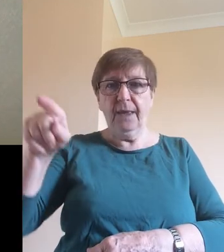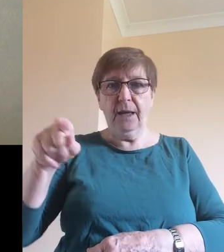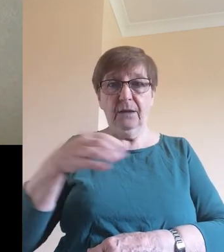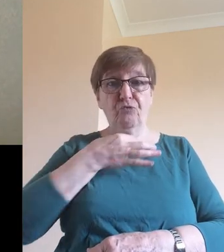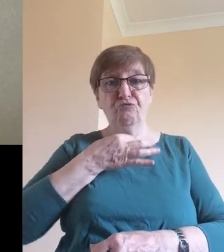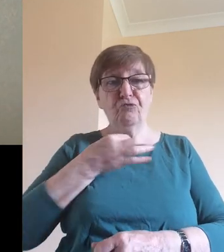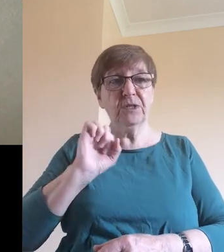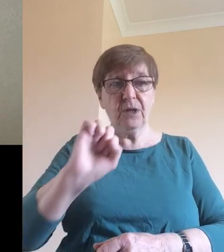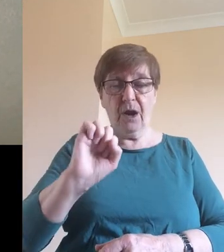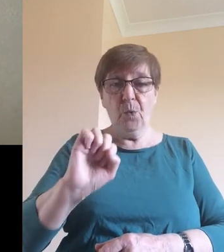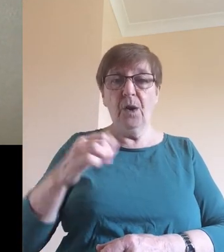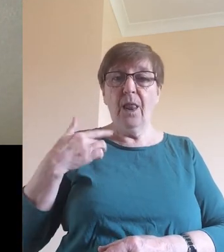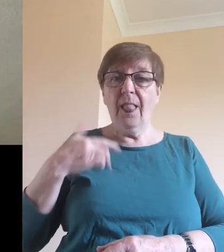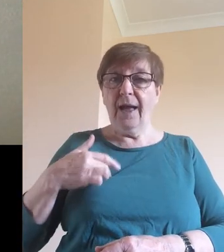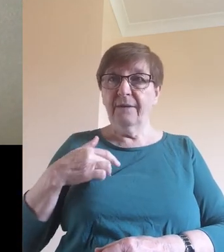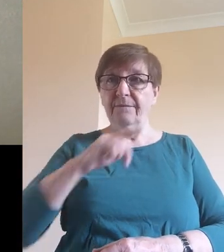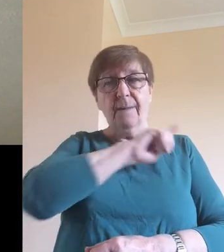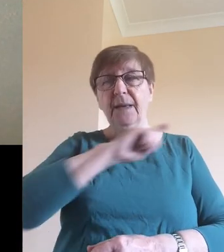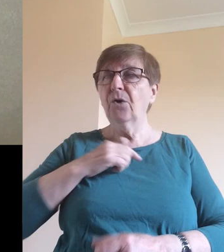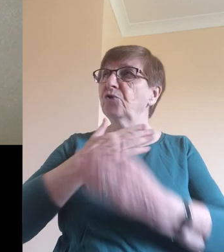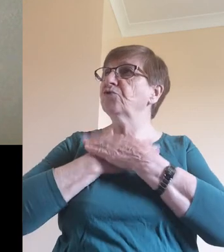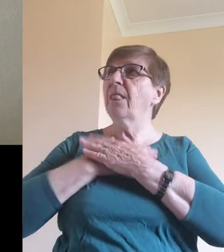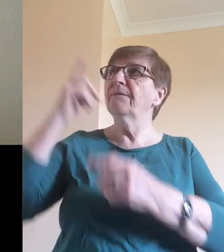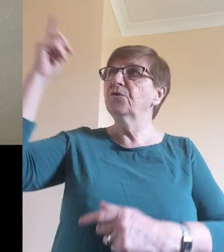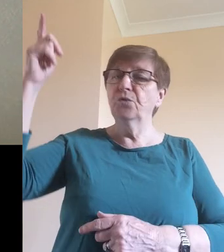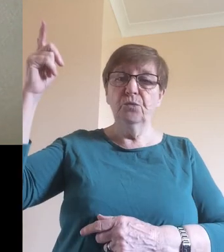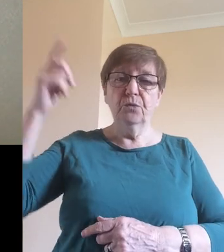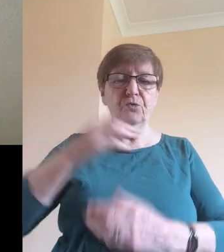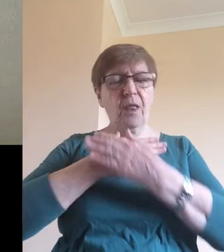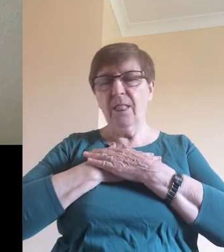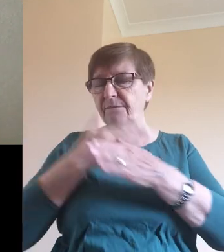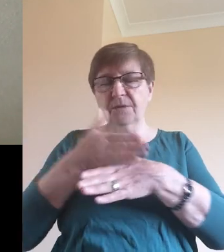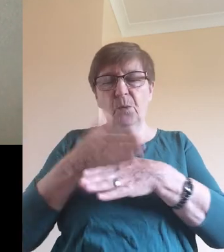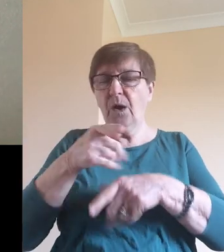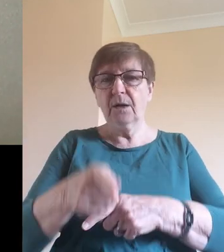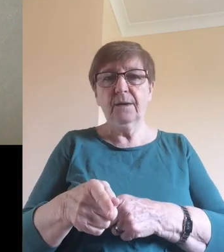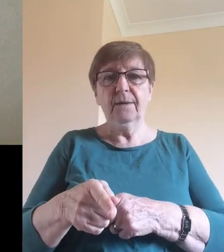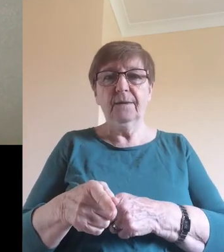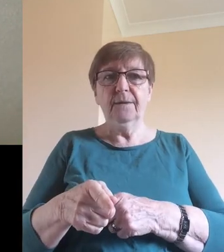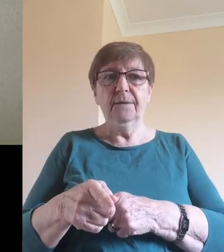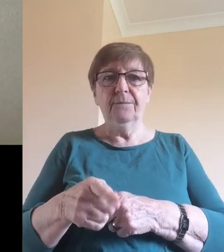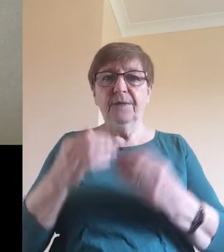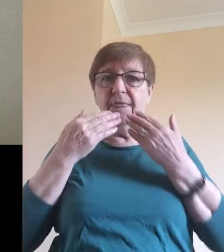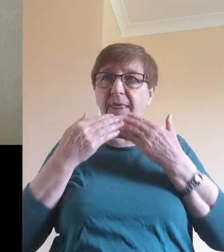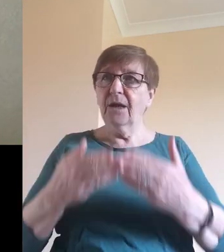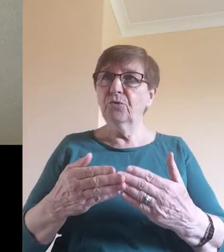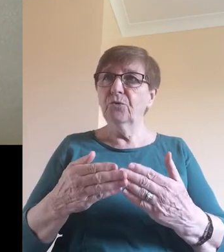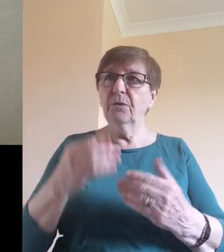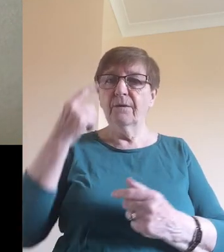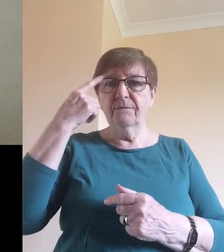her life because she loves you and she loves her job. I thank you for